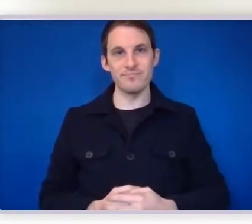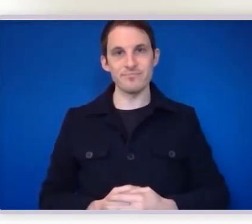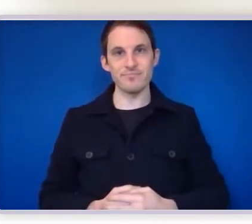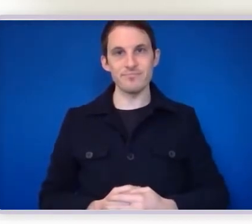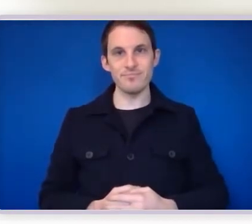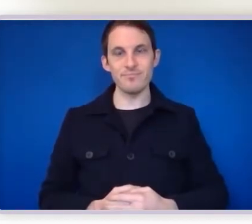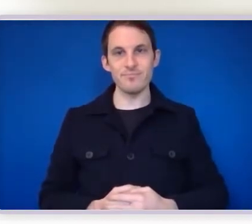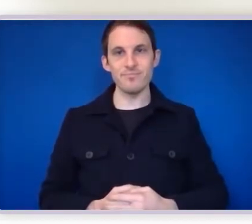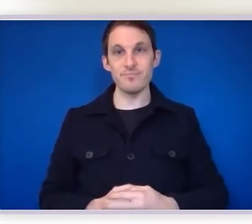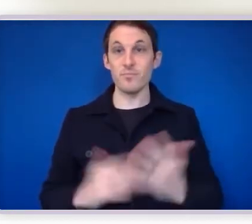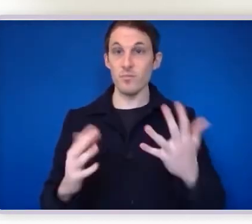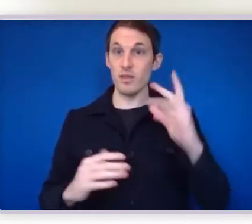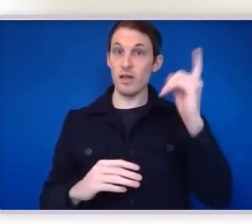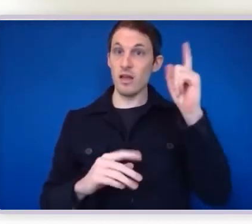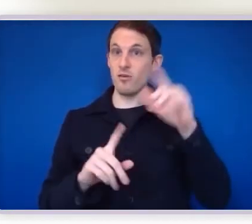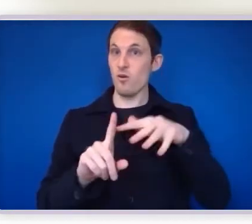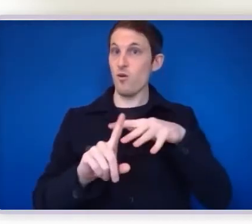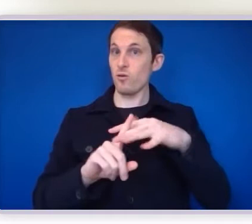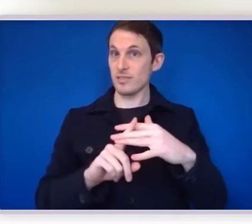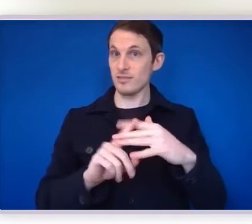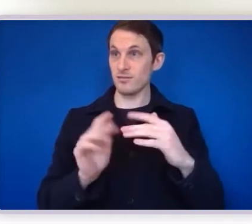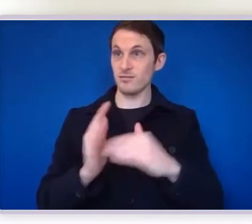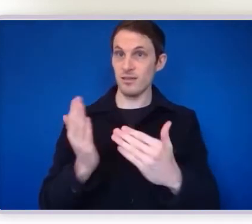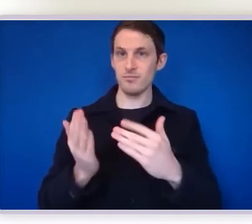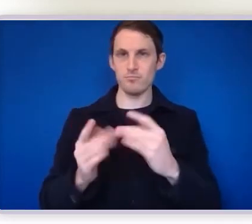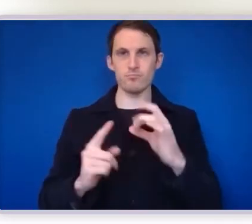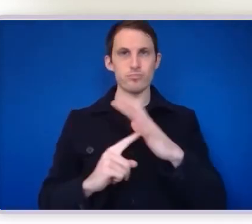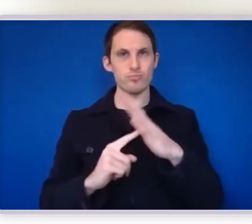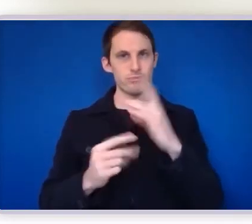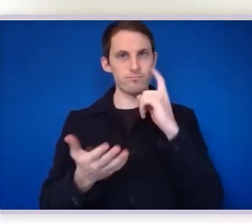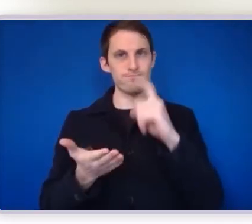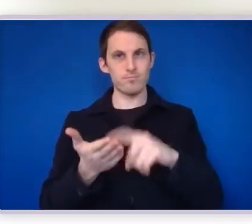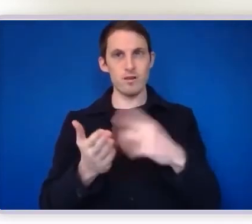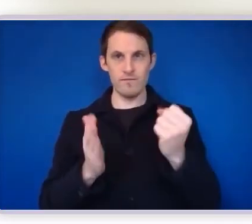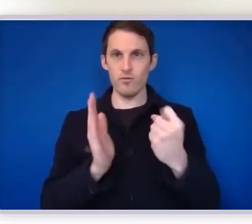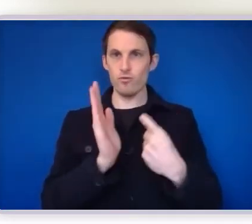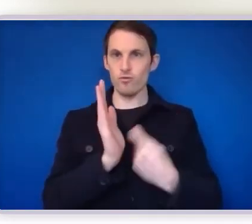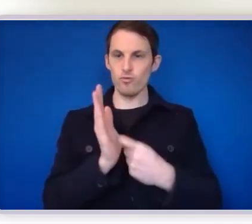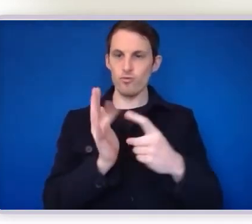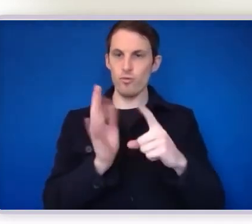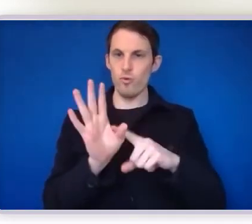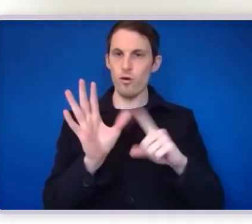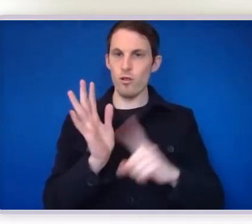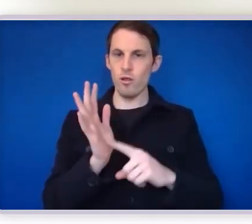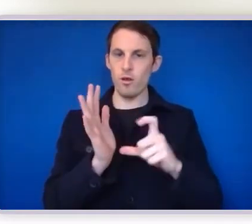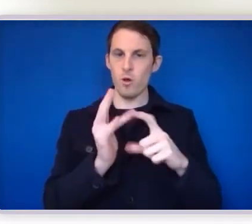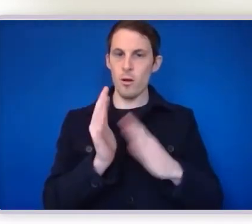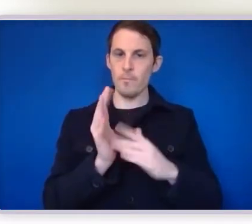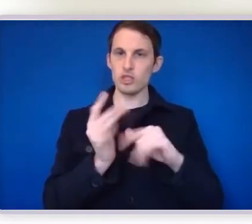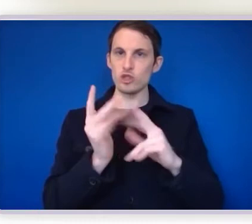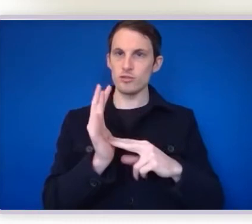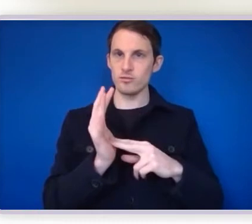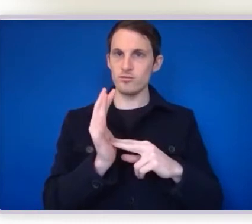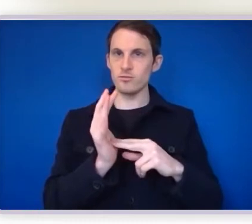The current context, of course, is important to recognise. There's a Royal Commission going on. This